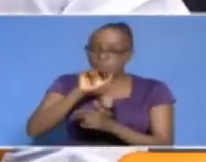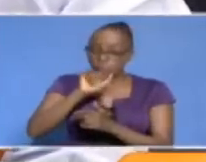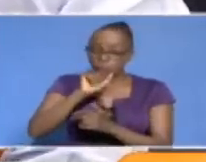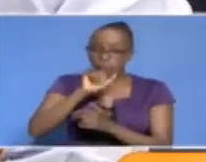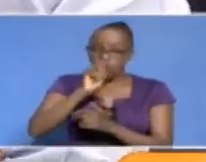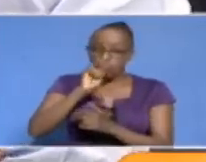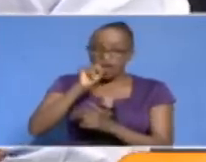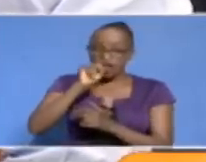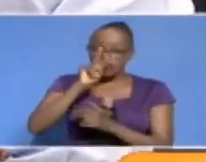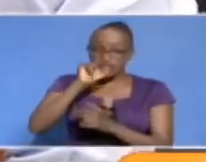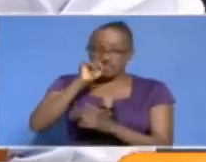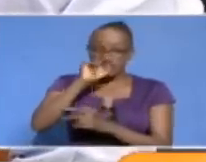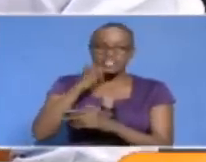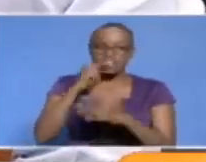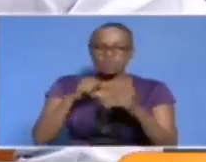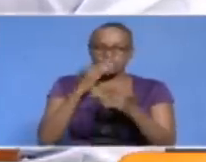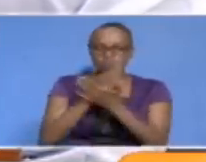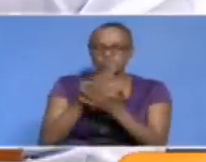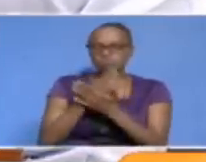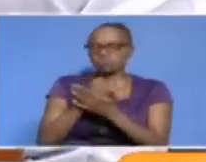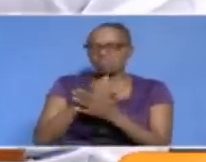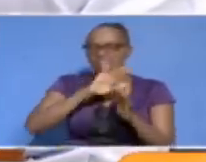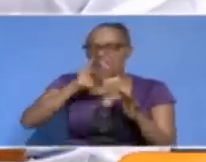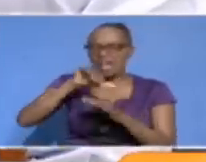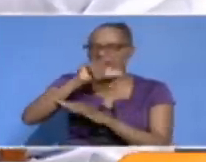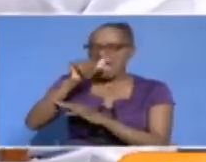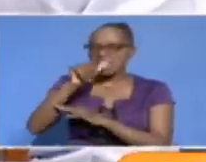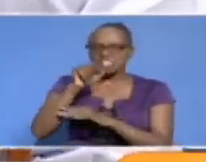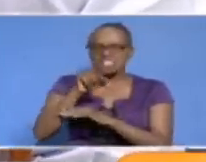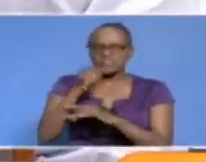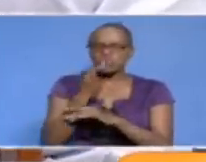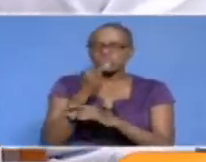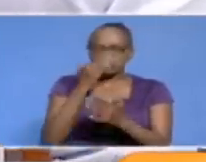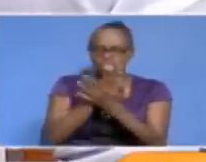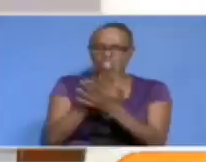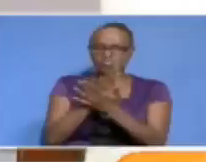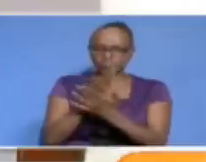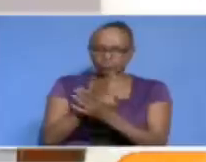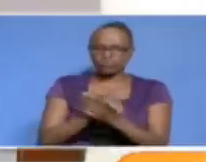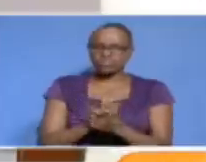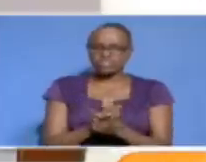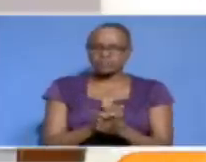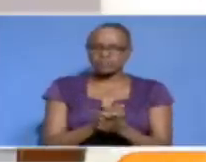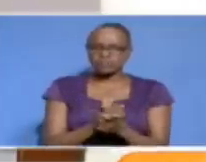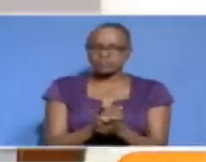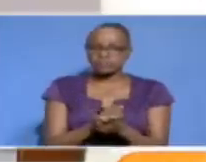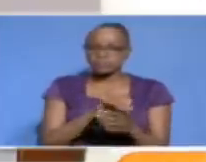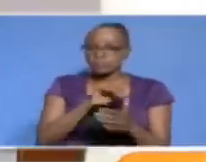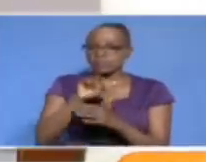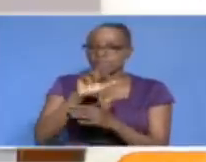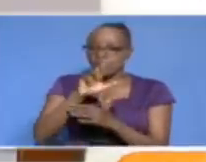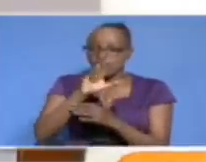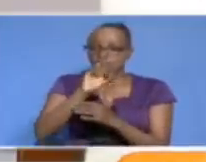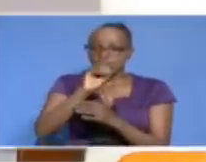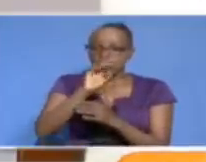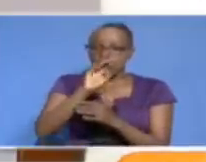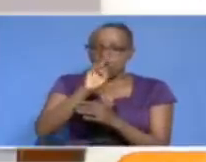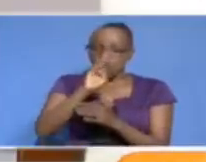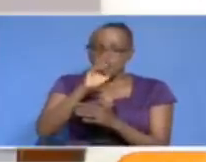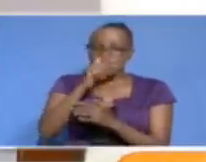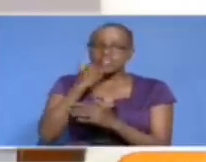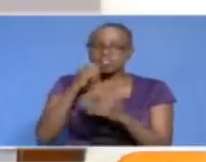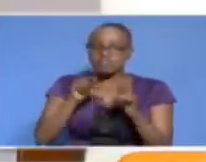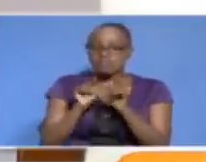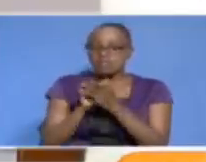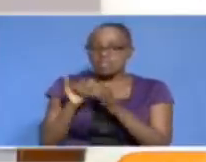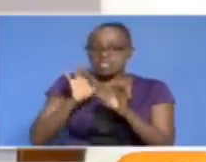is speaking the truth. Wachana na hao wengine. These are facts. Robert Barale says, many may not